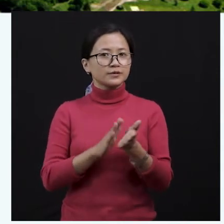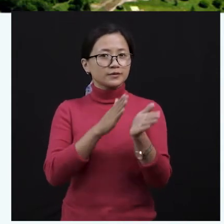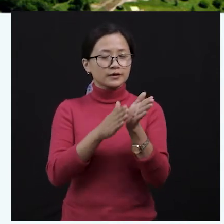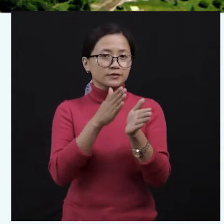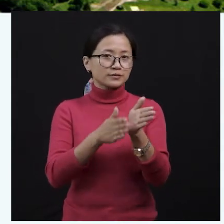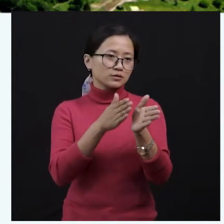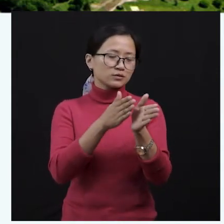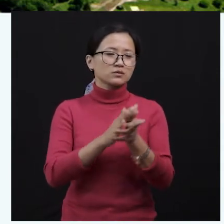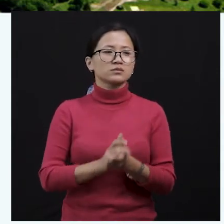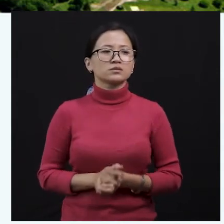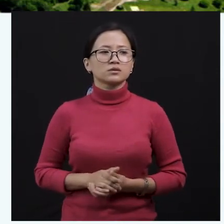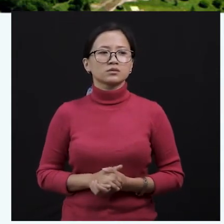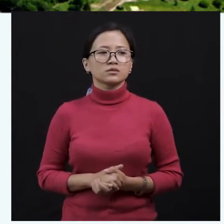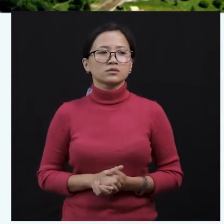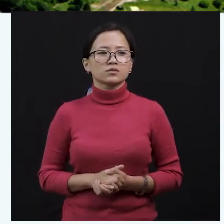engine.